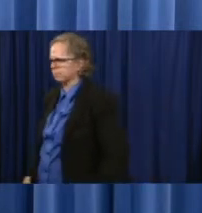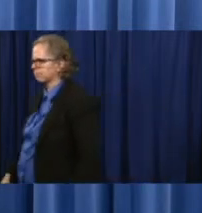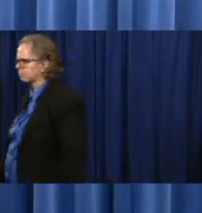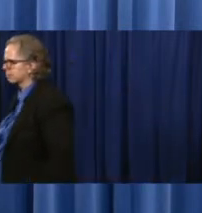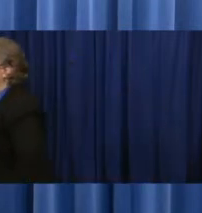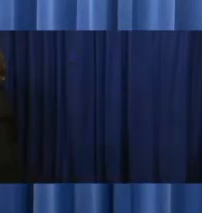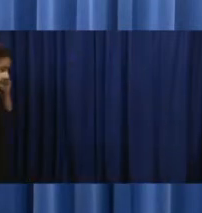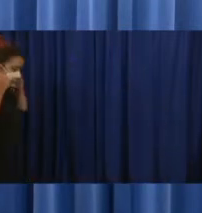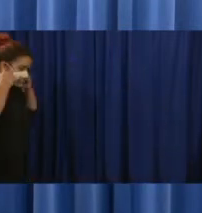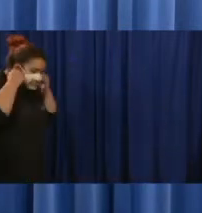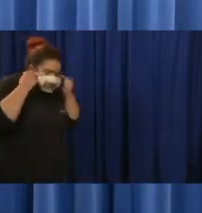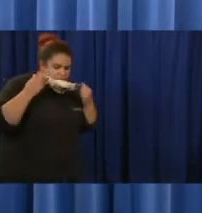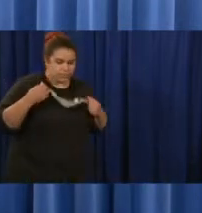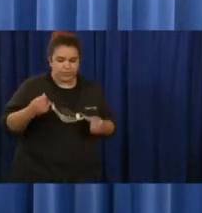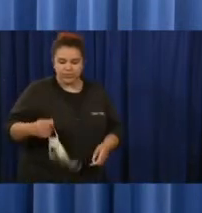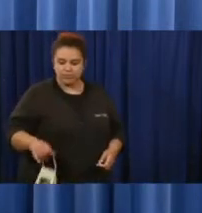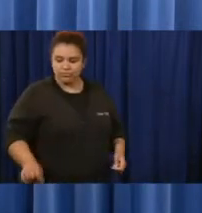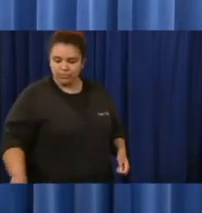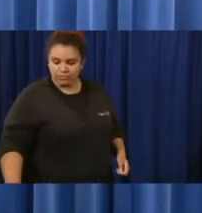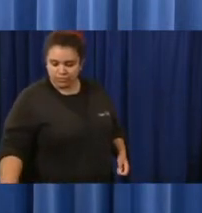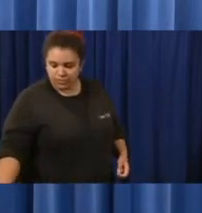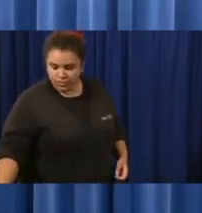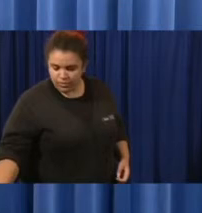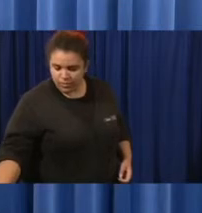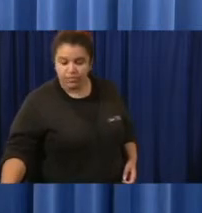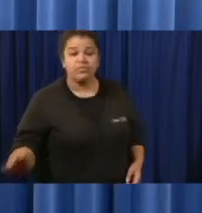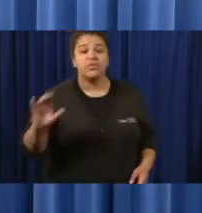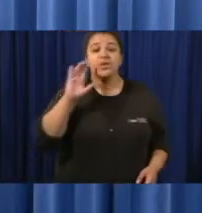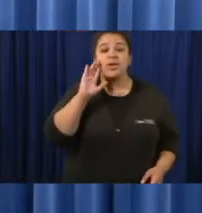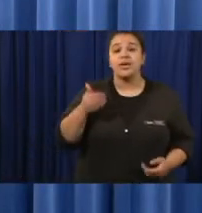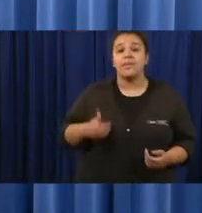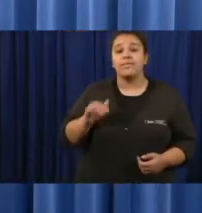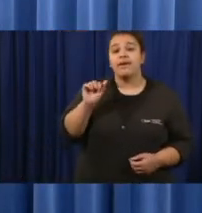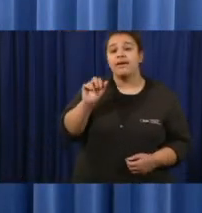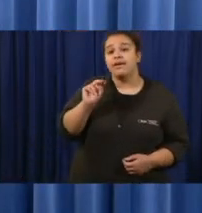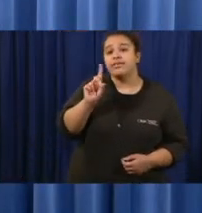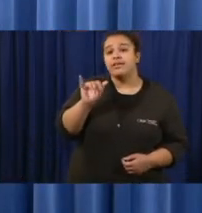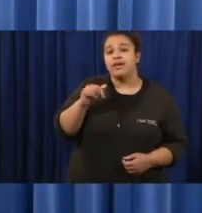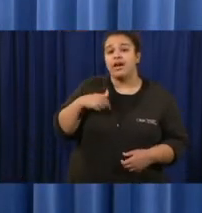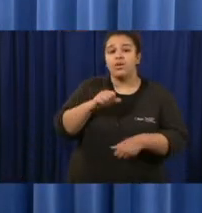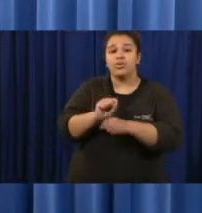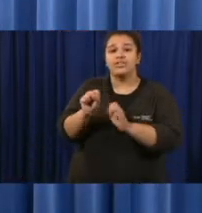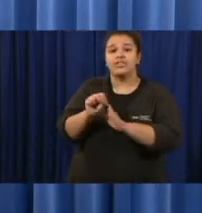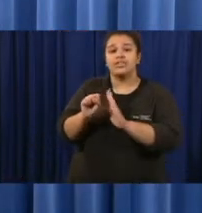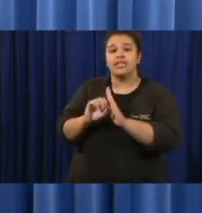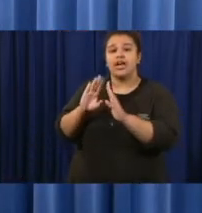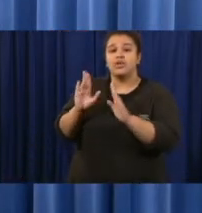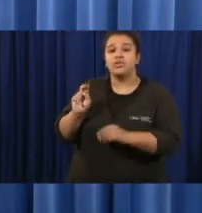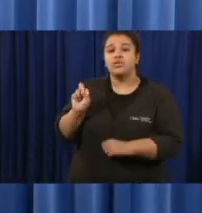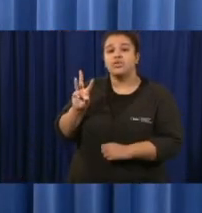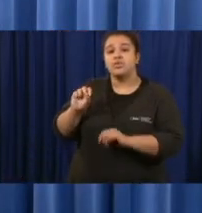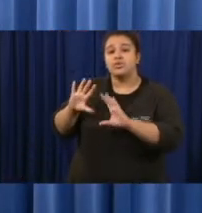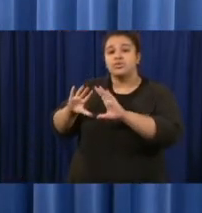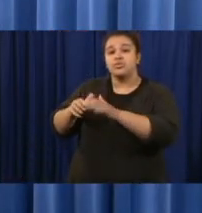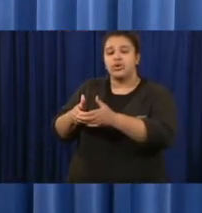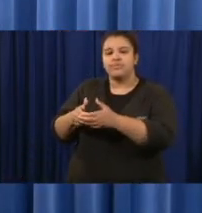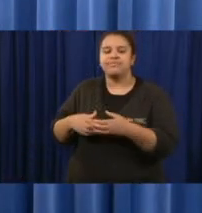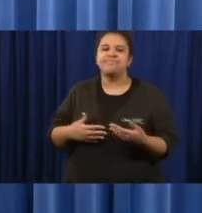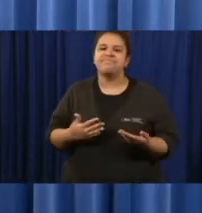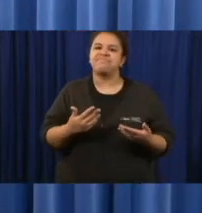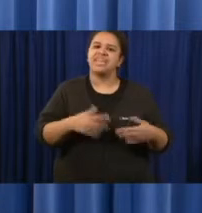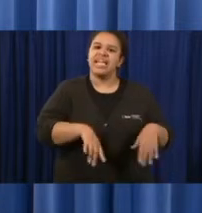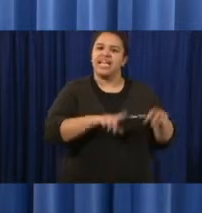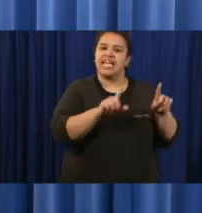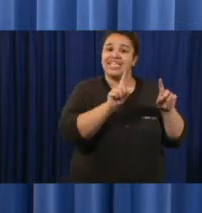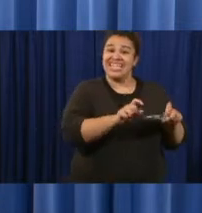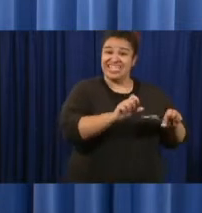Hi, Governor. Andy Chow with Ohio Public Radio and Television State House News Bureau. I wanted to revisit the issue of testing capacity versus how many tests